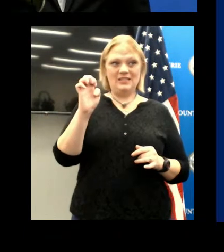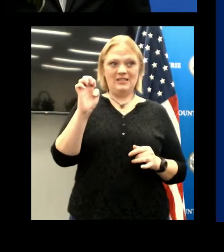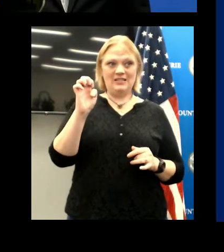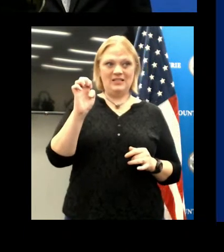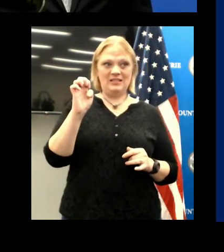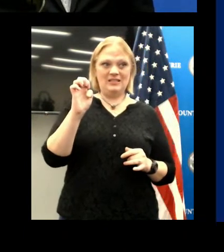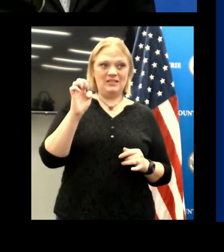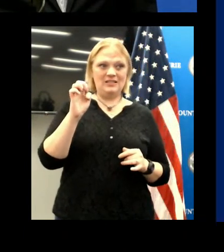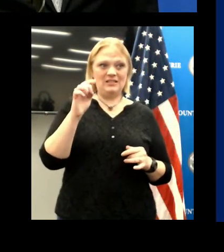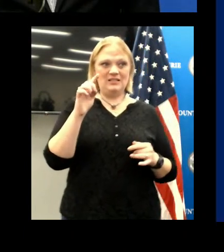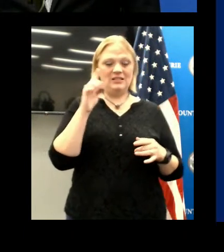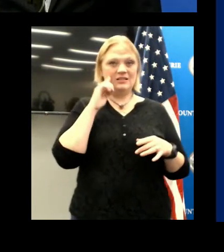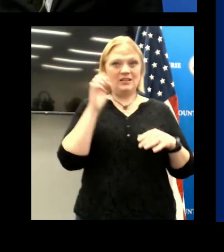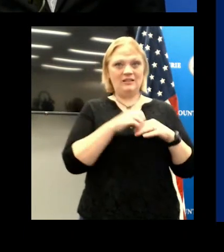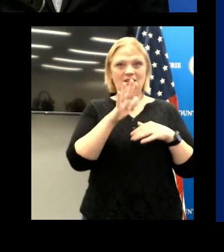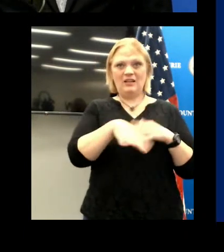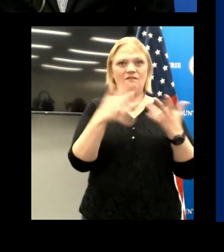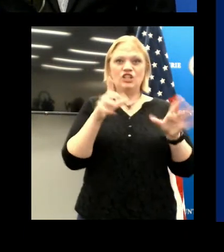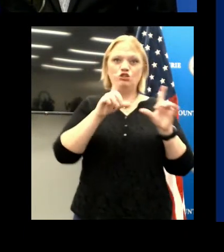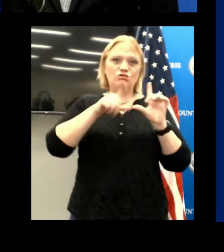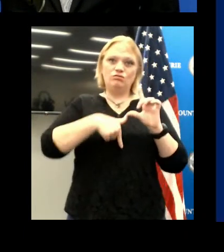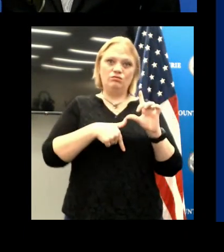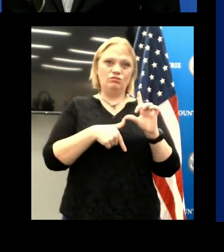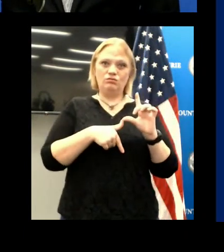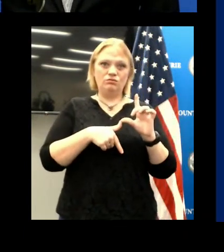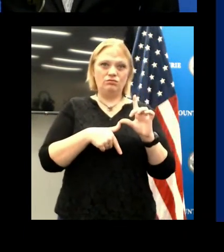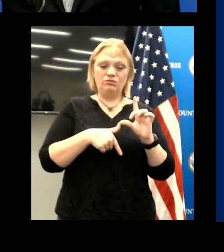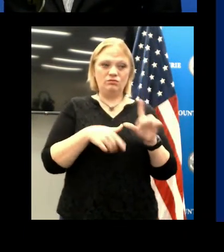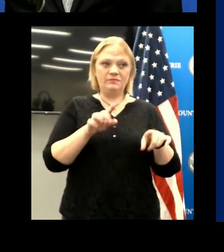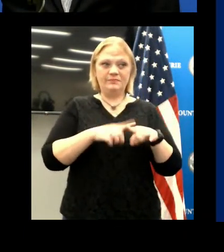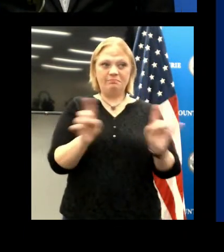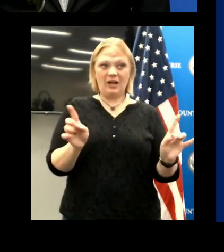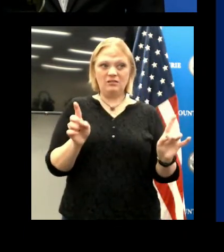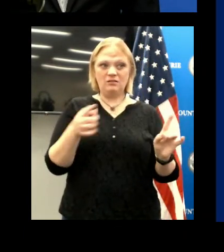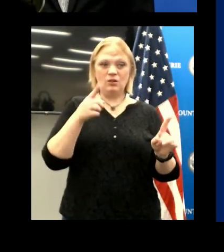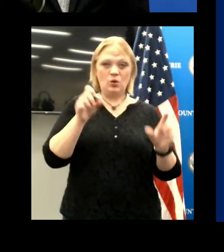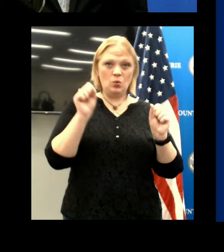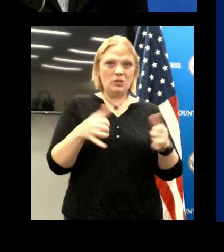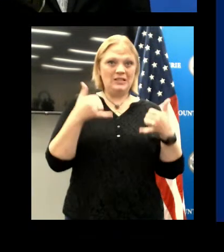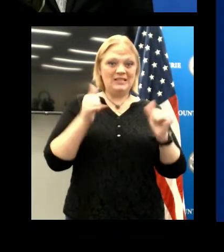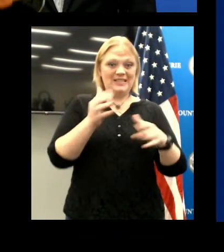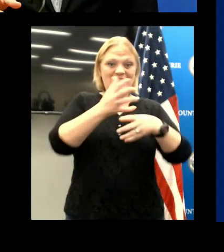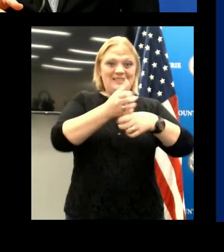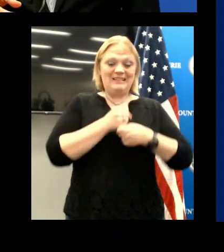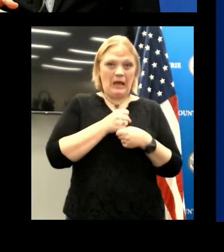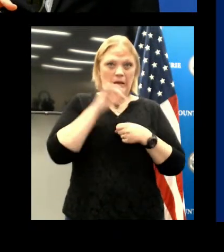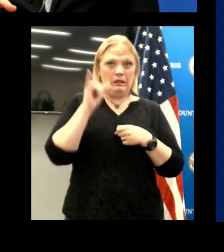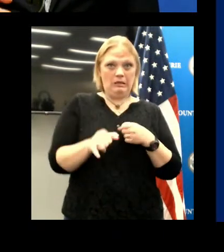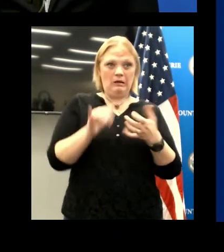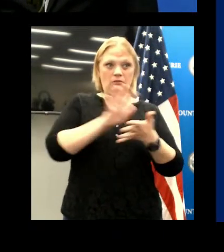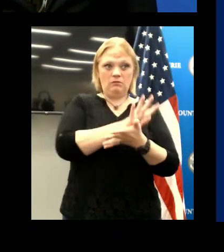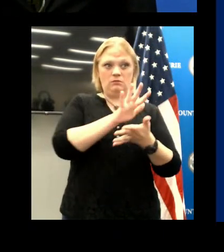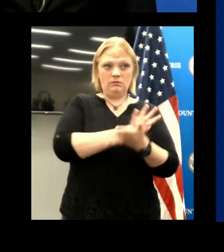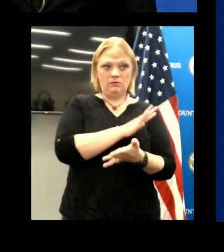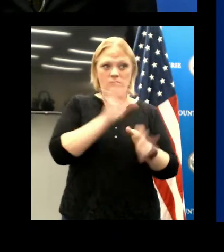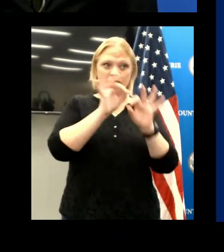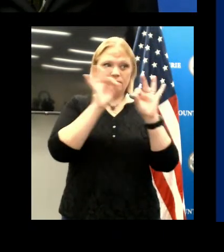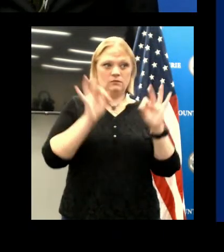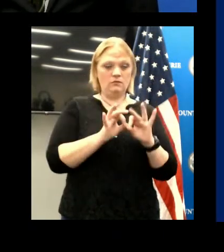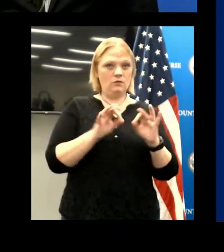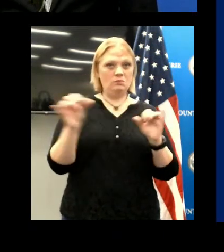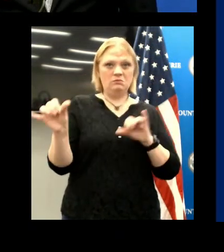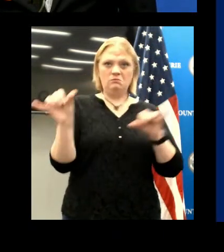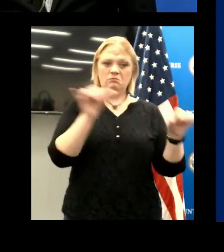Elections, where they send a ballot to you, expired. But you can still get an absentee ballot, just like